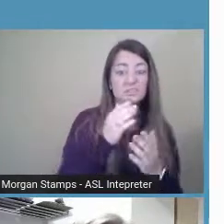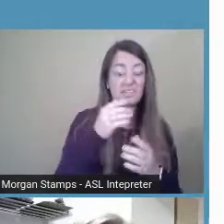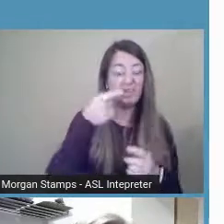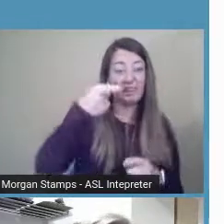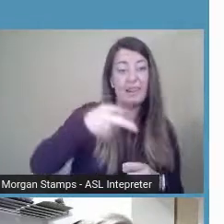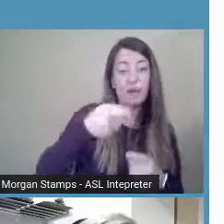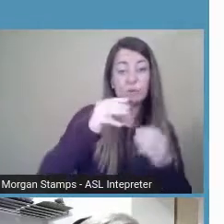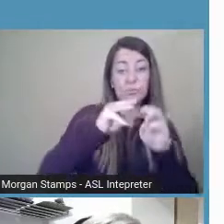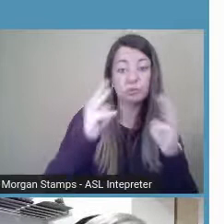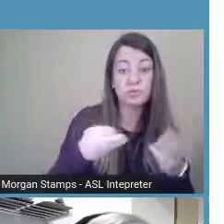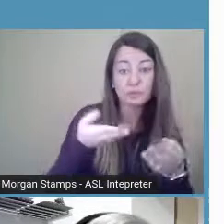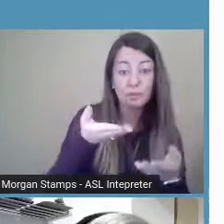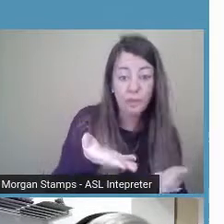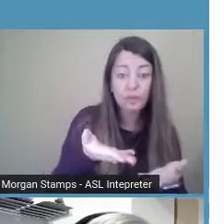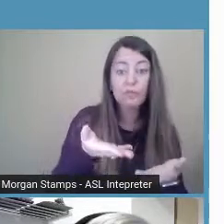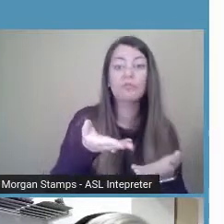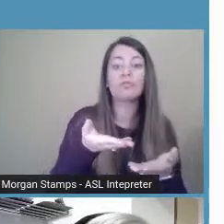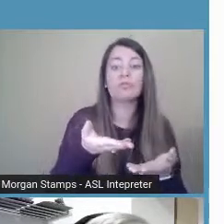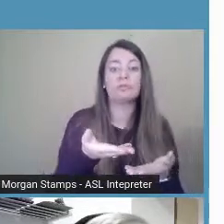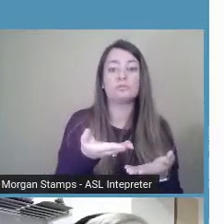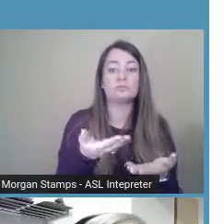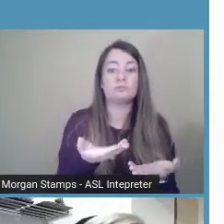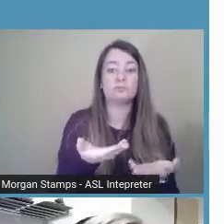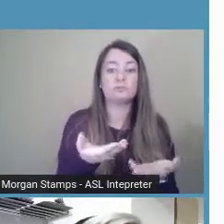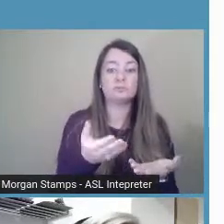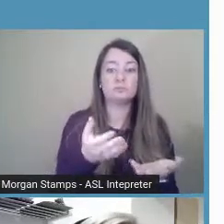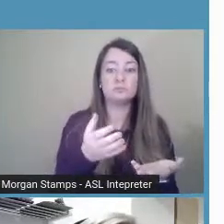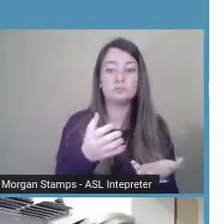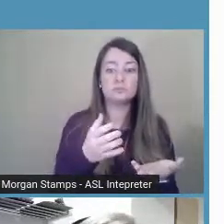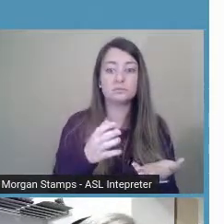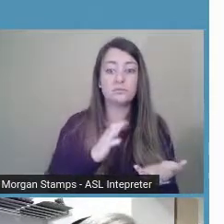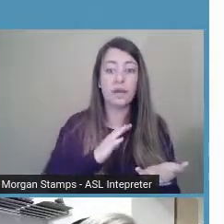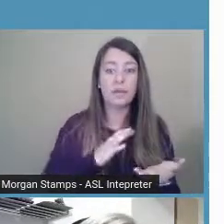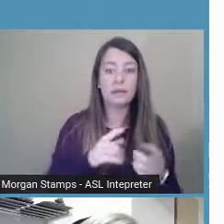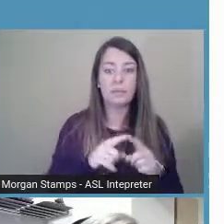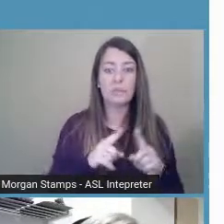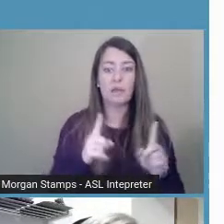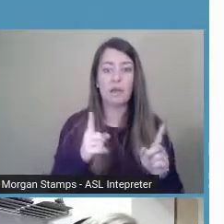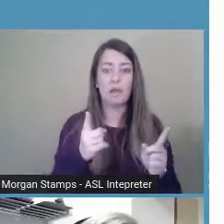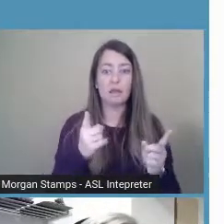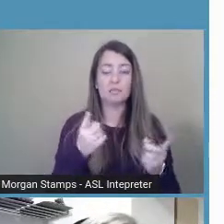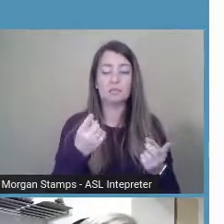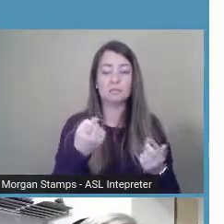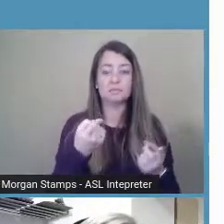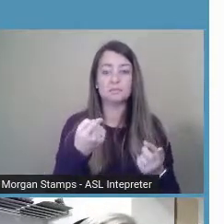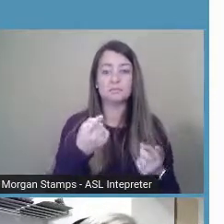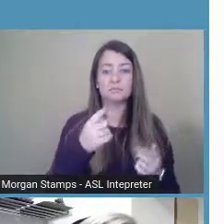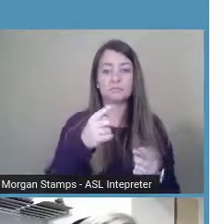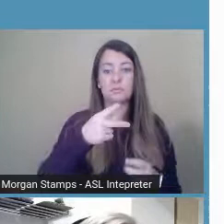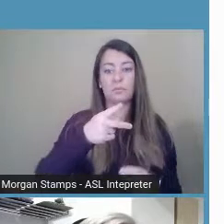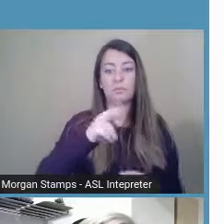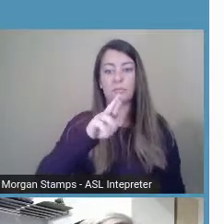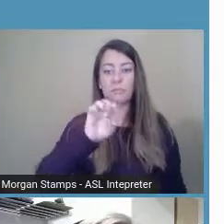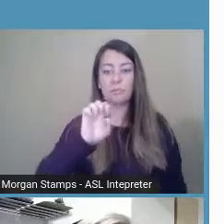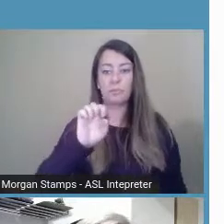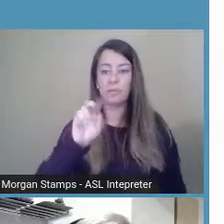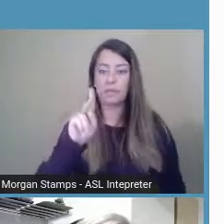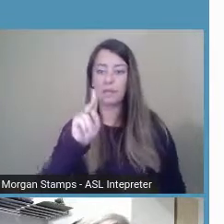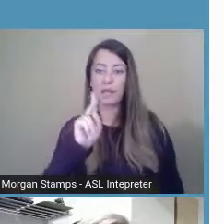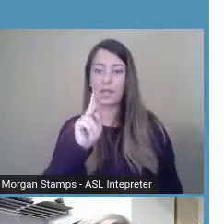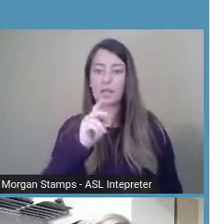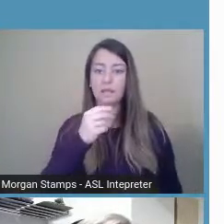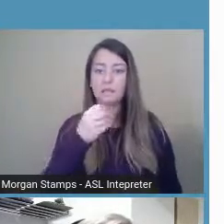learning or online program production. As an institution with a relatively low budget for the scope, size,